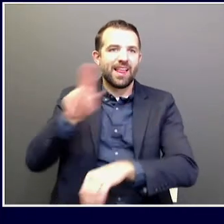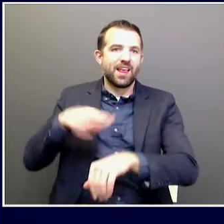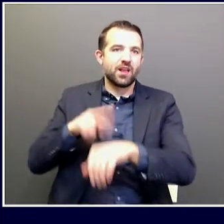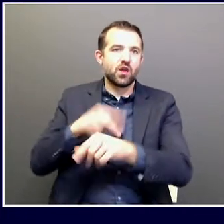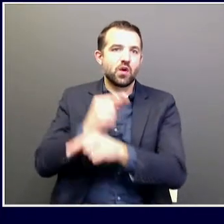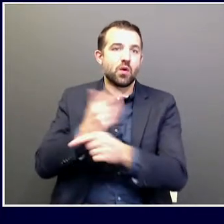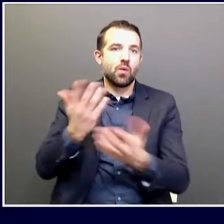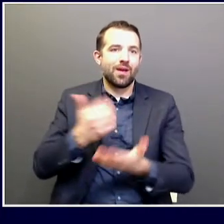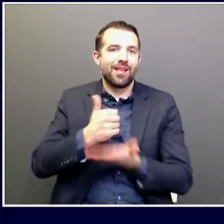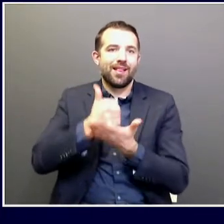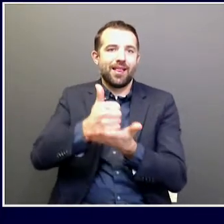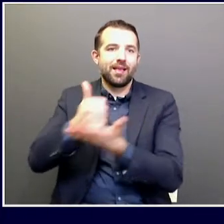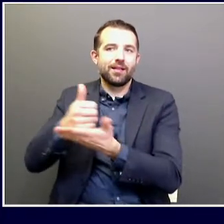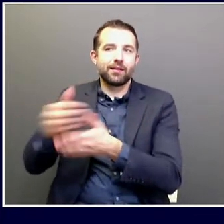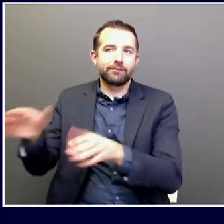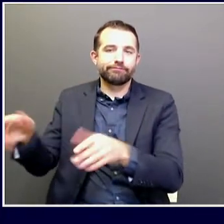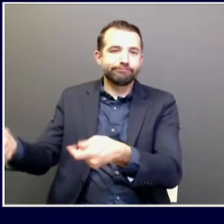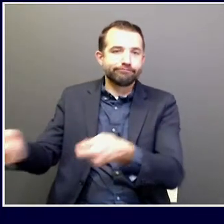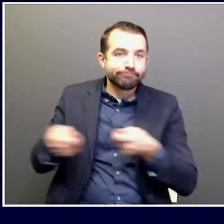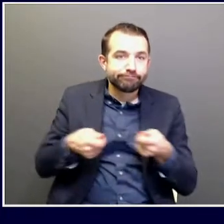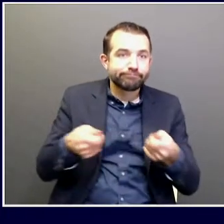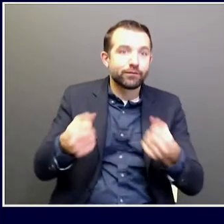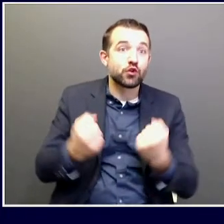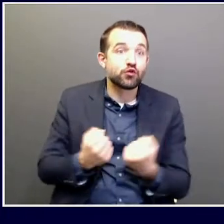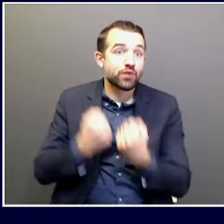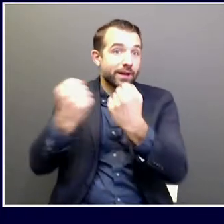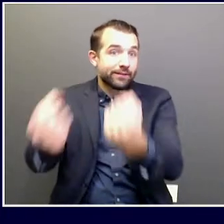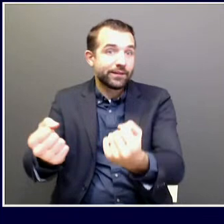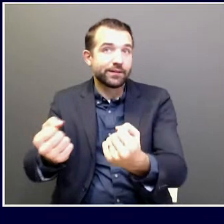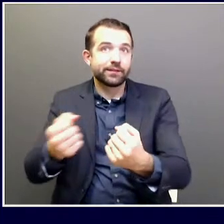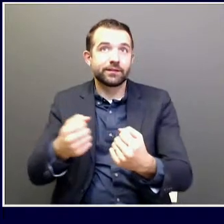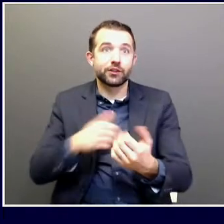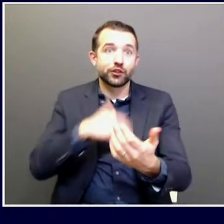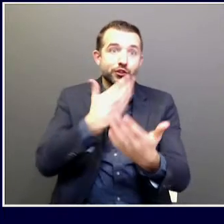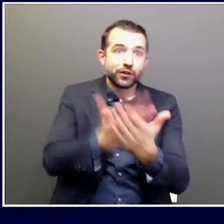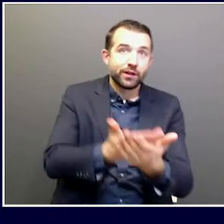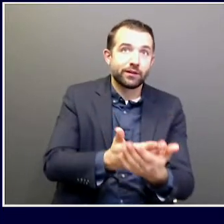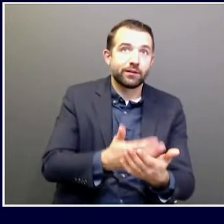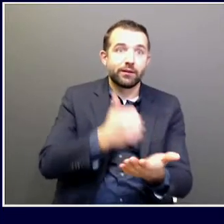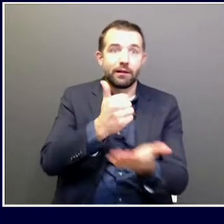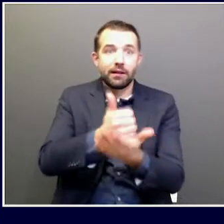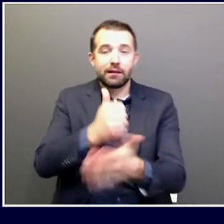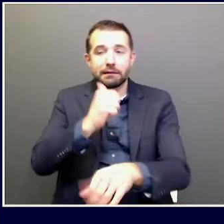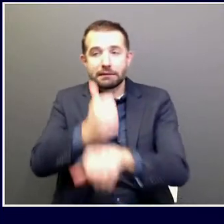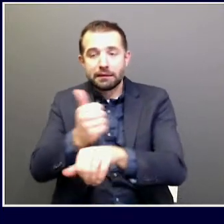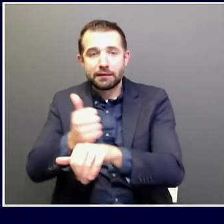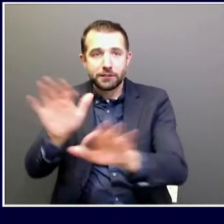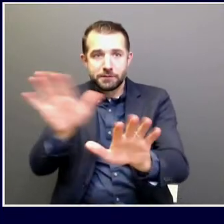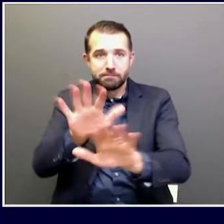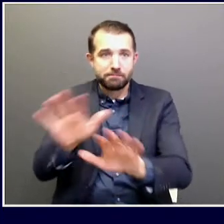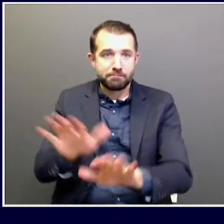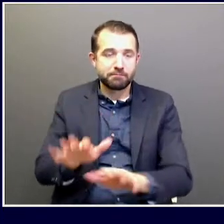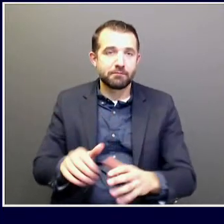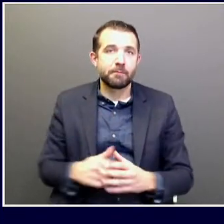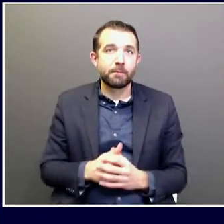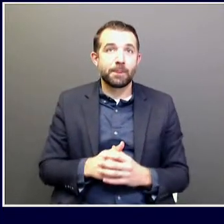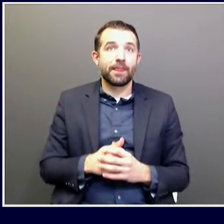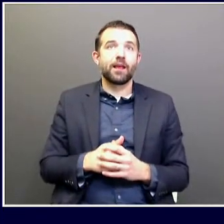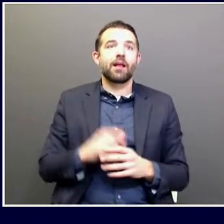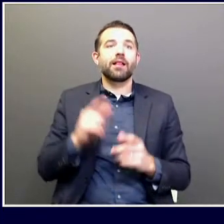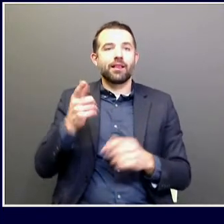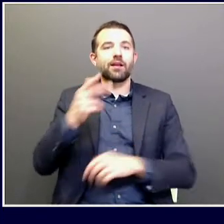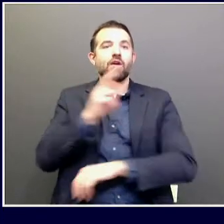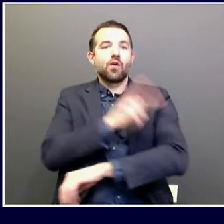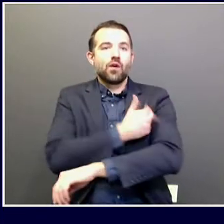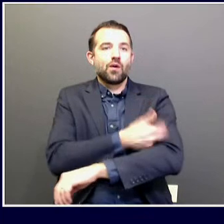inpatient beds, allow hospitals to move around their staff to appropriately, care for those people in need of severe health.